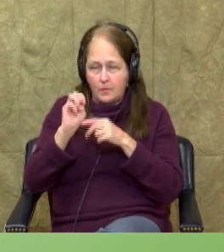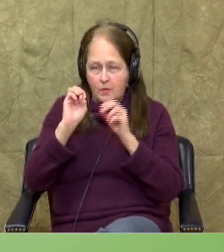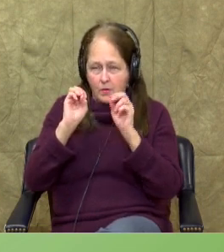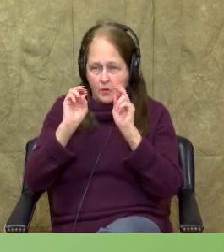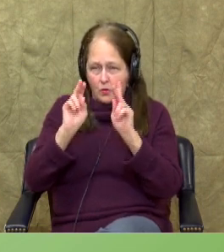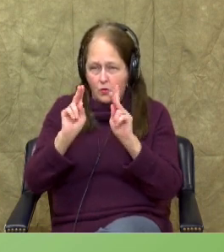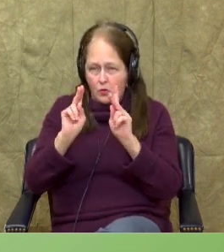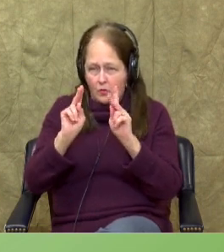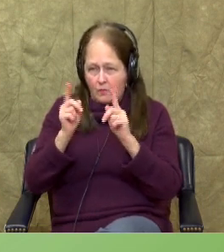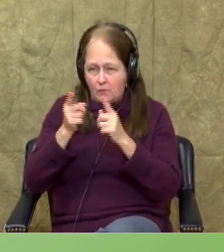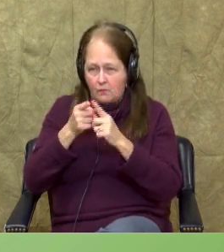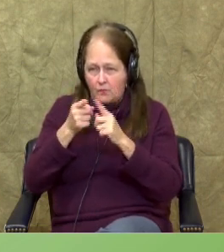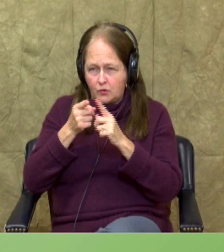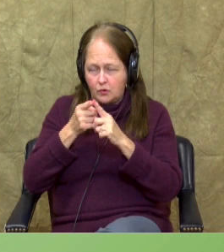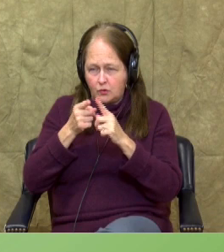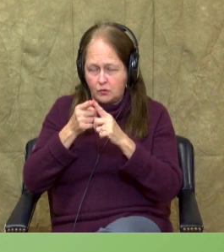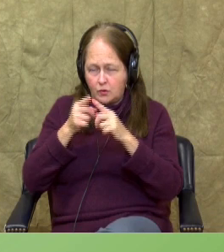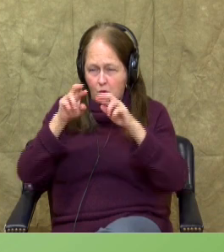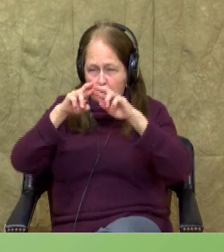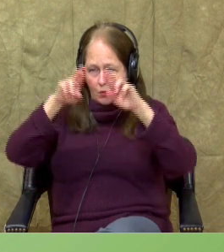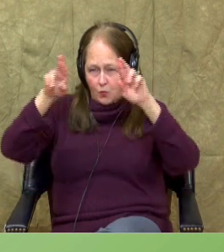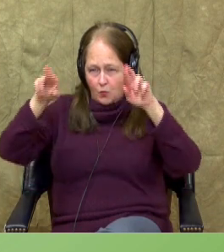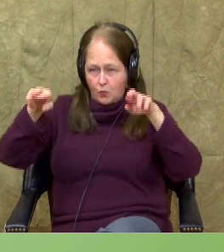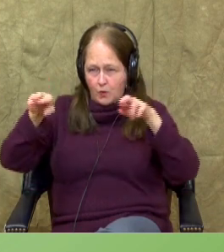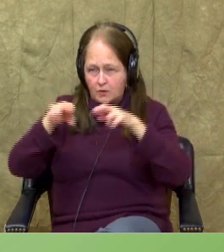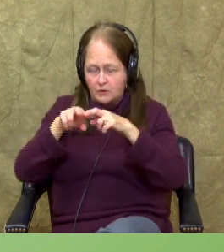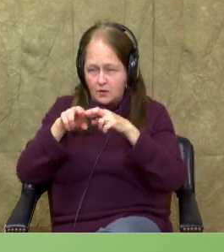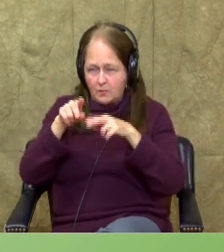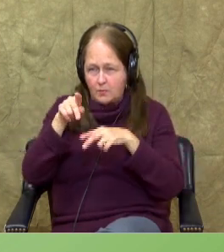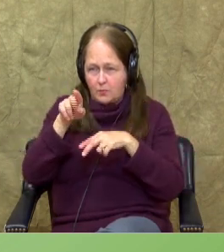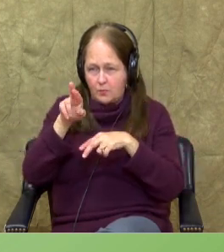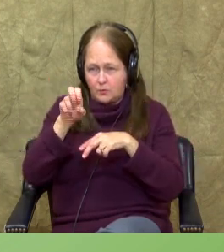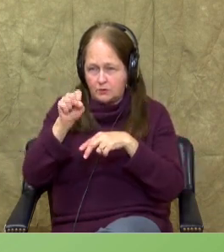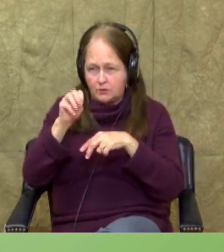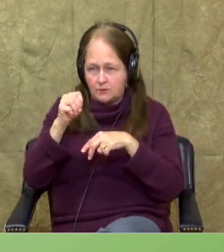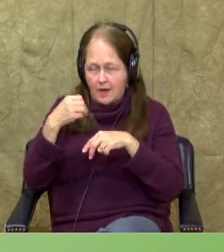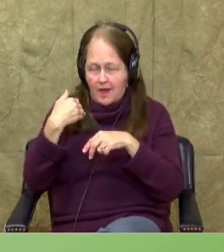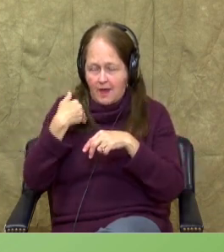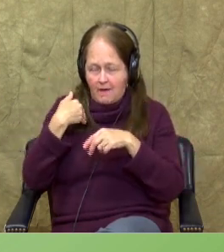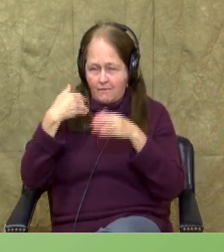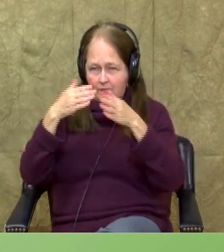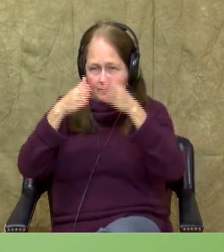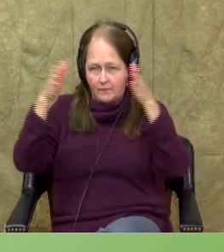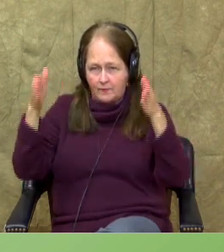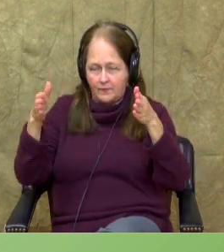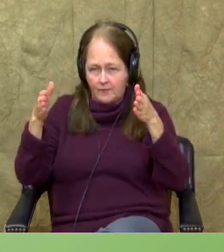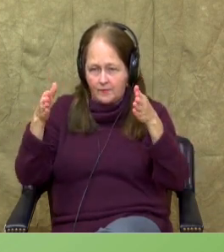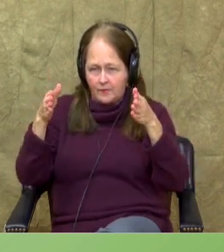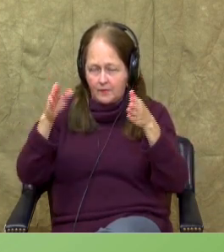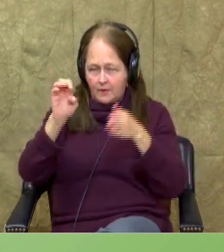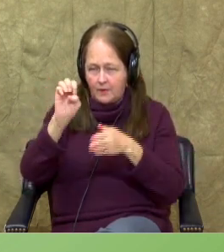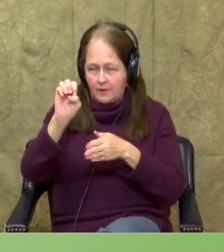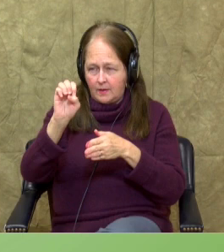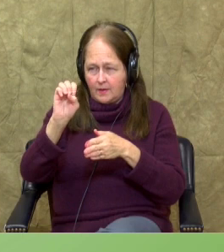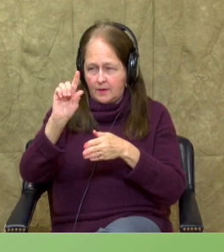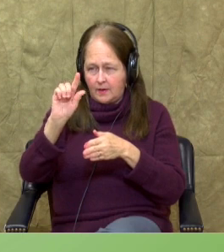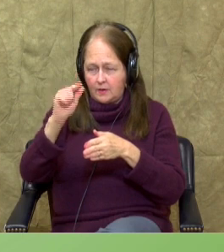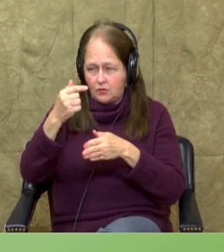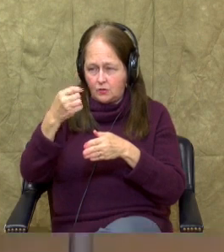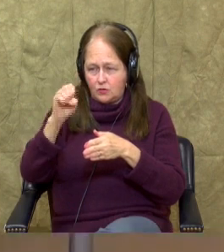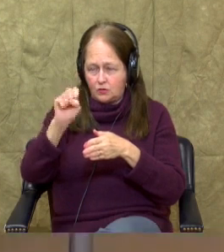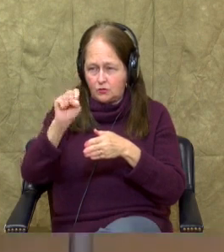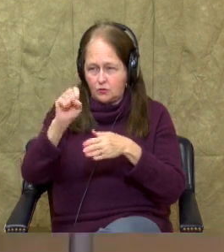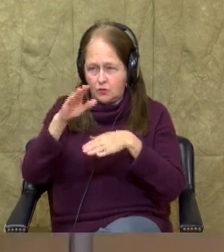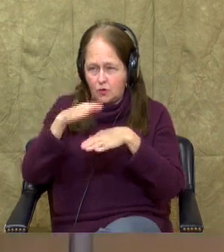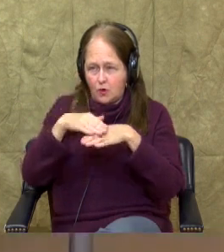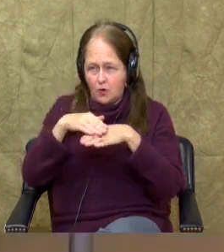Okay, the first thing, does the rectangular prism have any edges? Let's talk about an edge. Just as if you